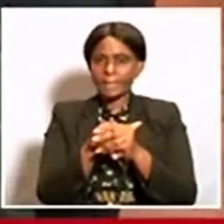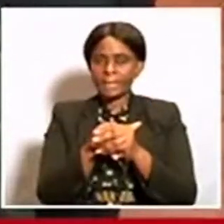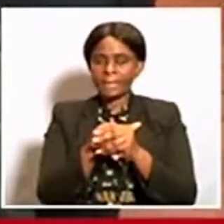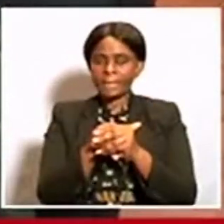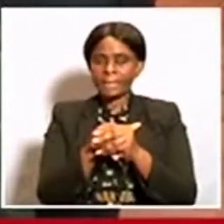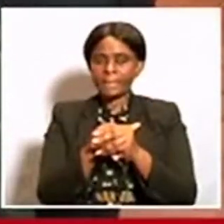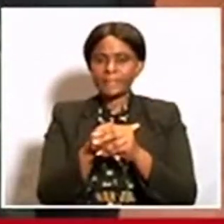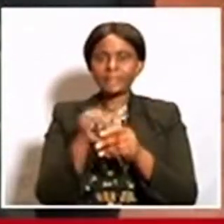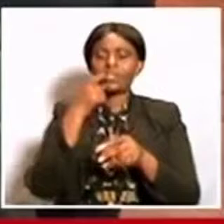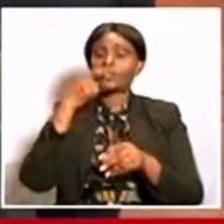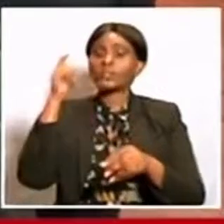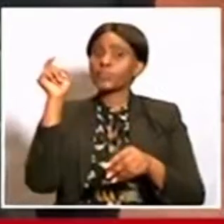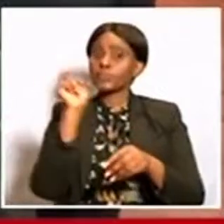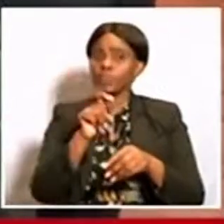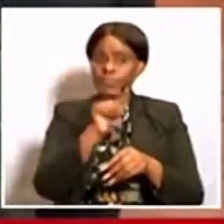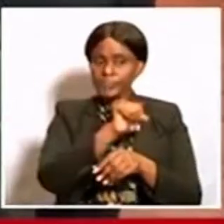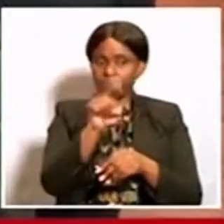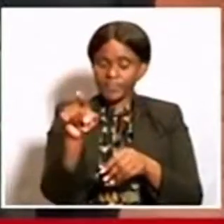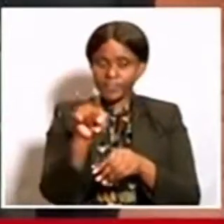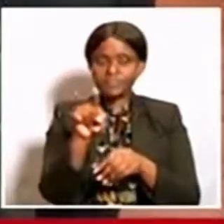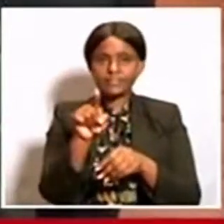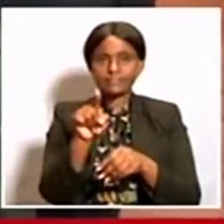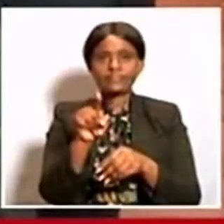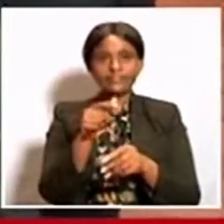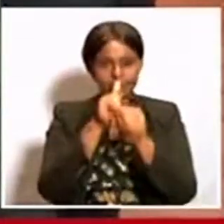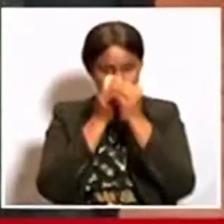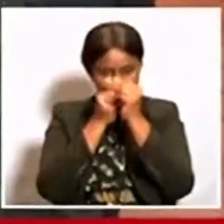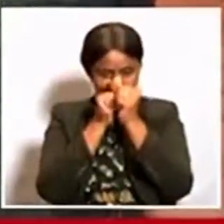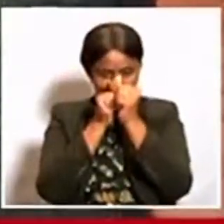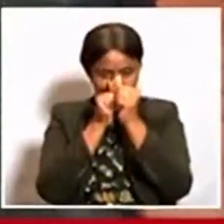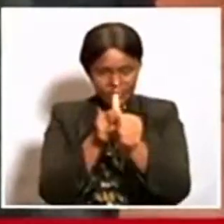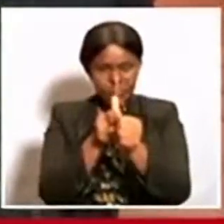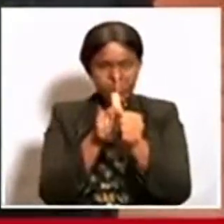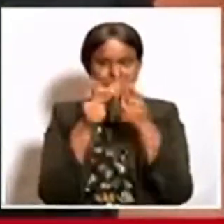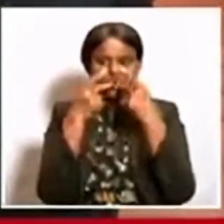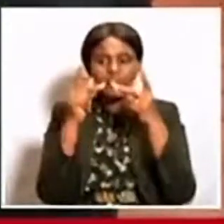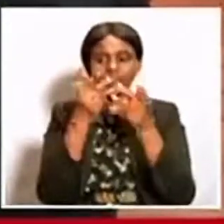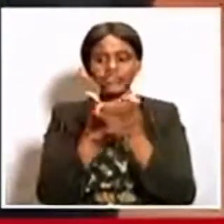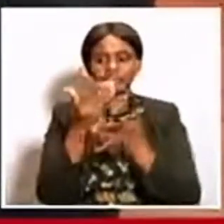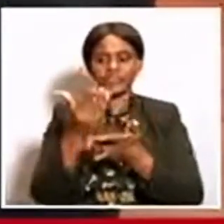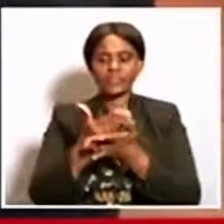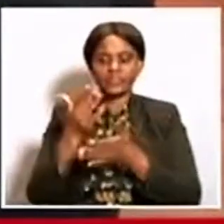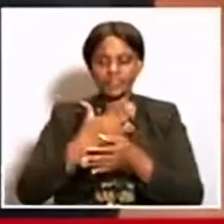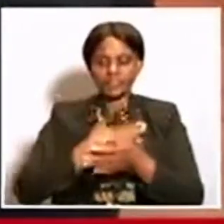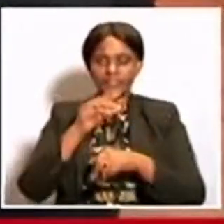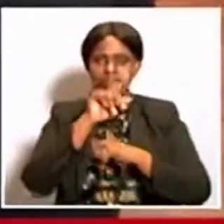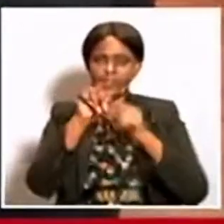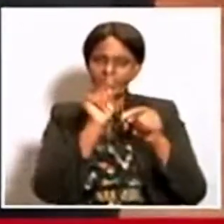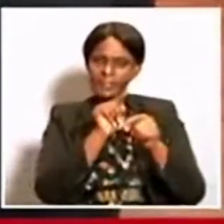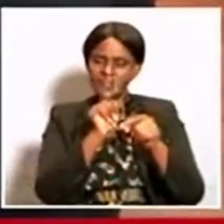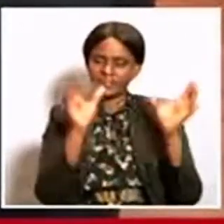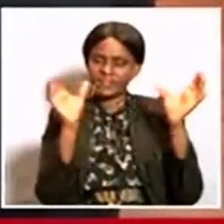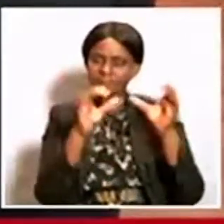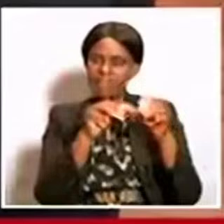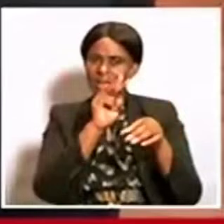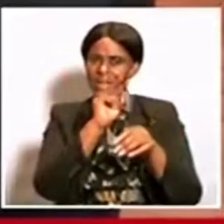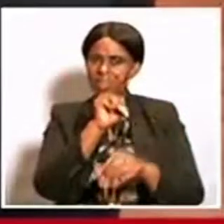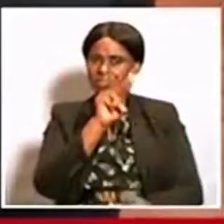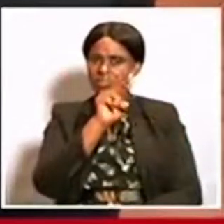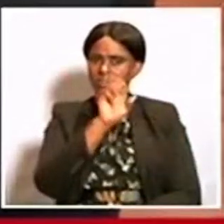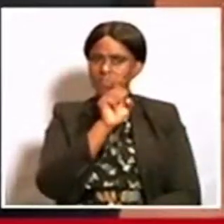to instruct them to rigorously abide by the public procurement. My question, Chair, is, here is a council, Mshindamo